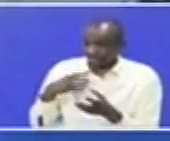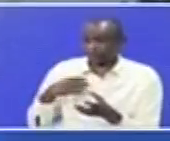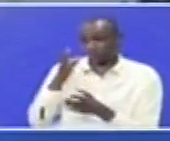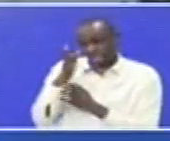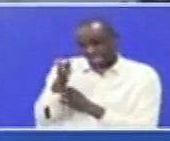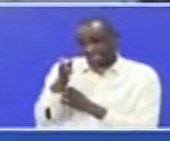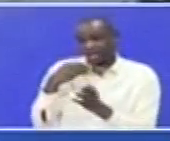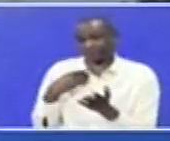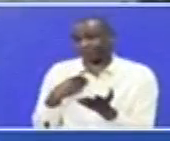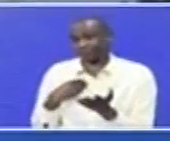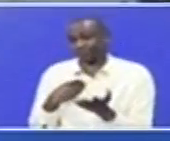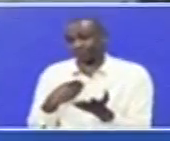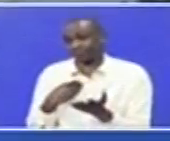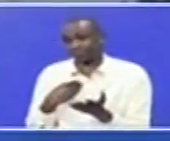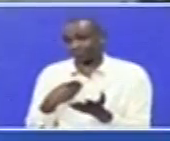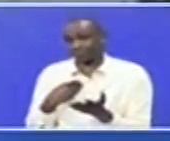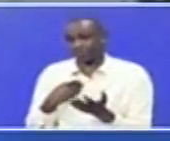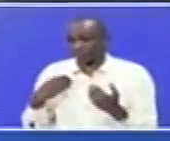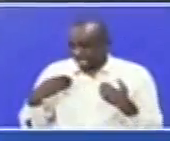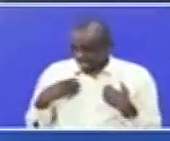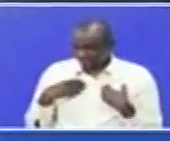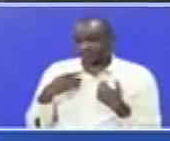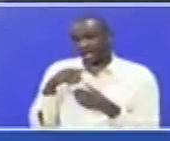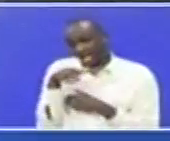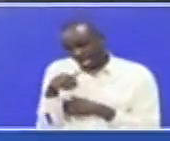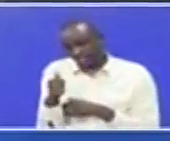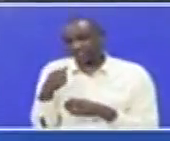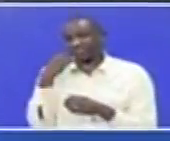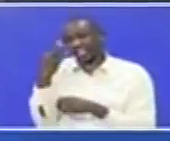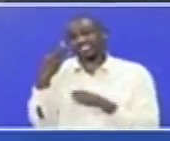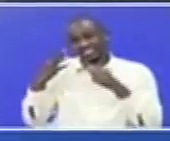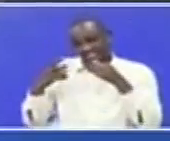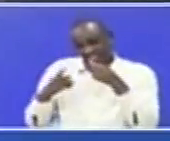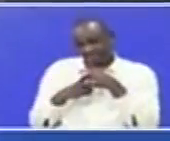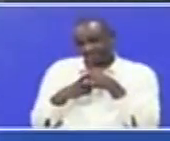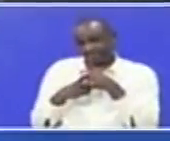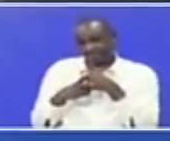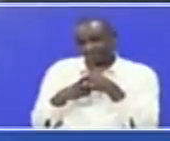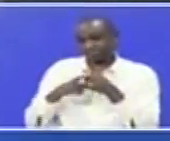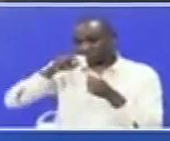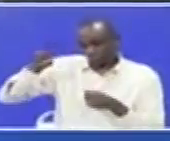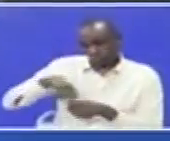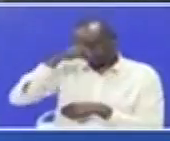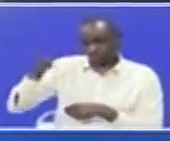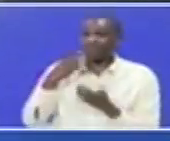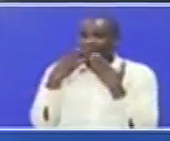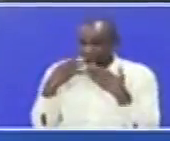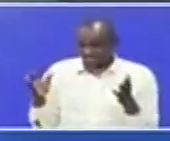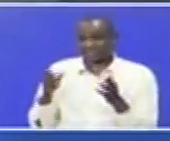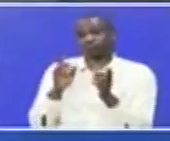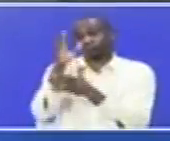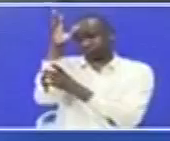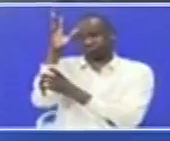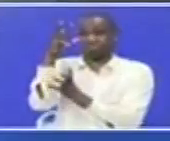erecting turbines. There are, as I speak today, 37 turbines that are completely erected on